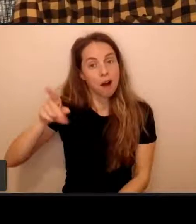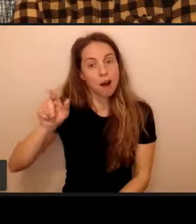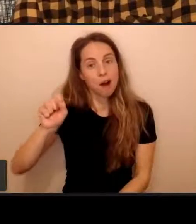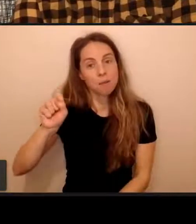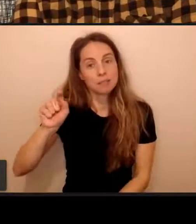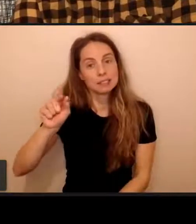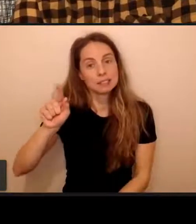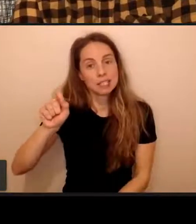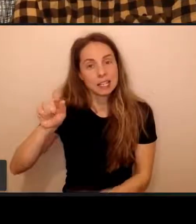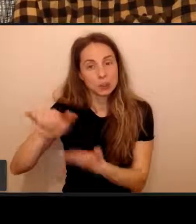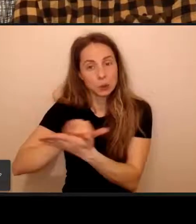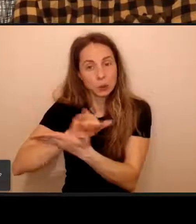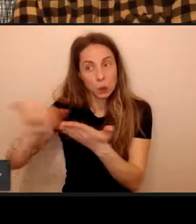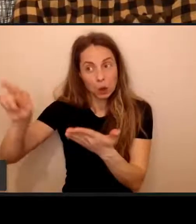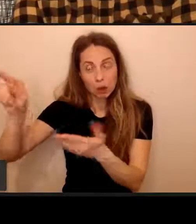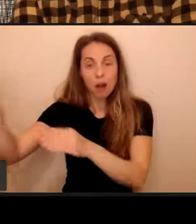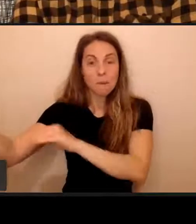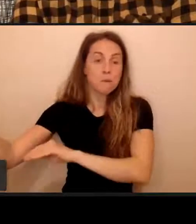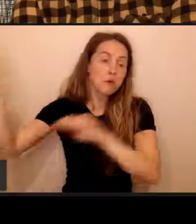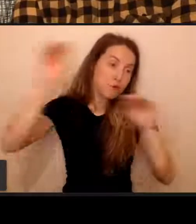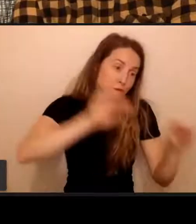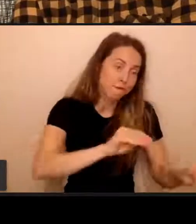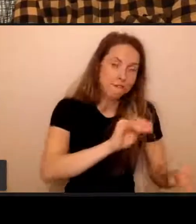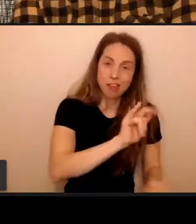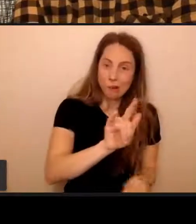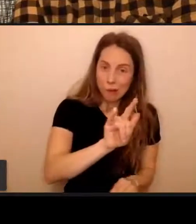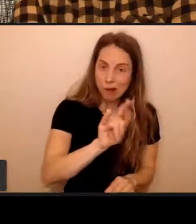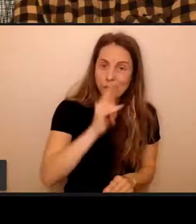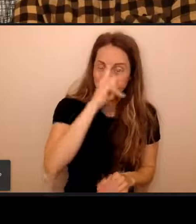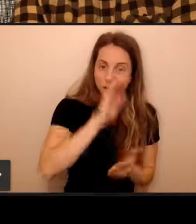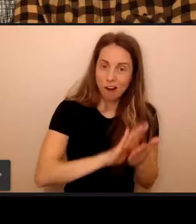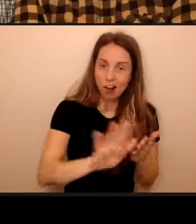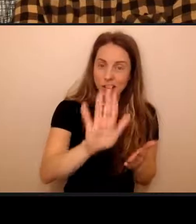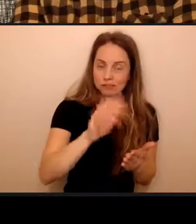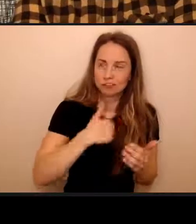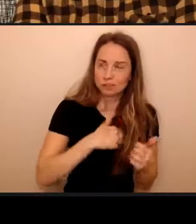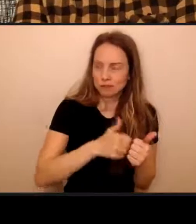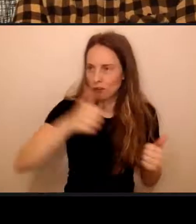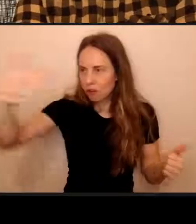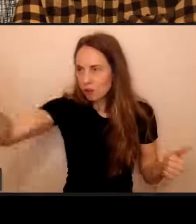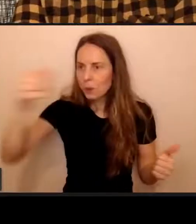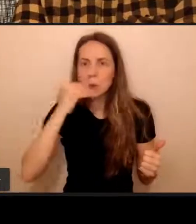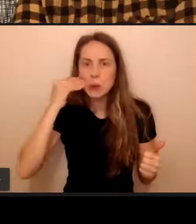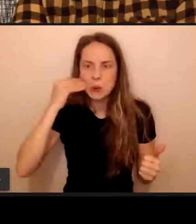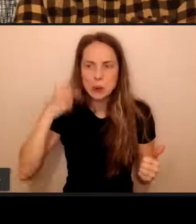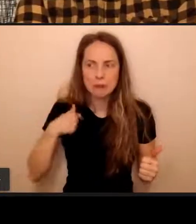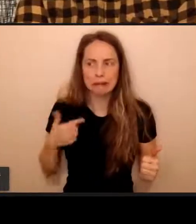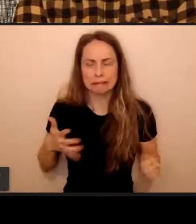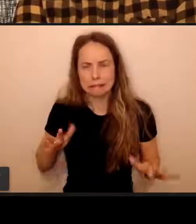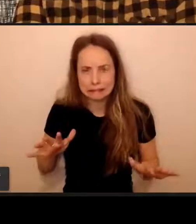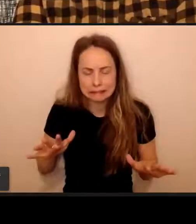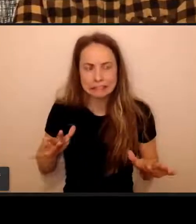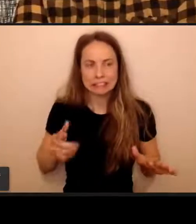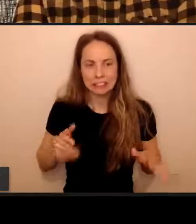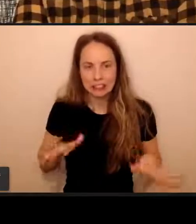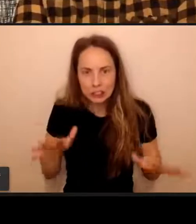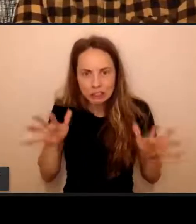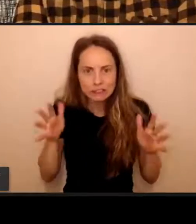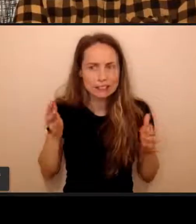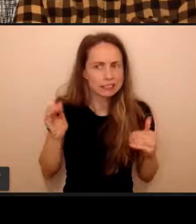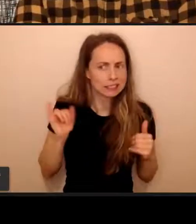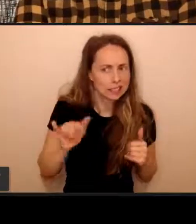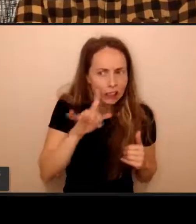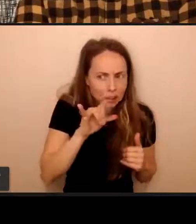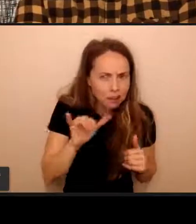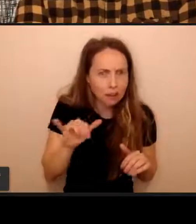Champaign, Illinois. I was quite a distance from home. So I imagine there was a little bit of nervousness about that and how that would turn